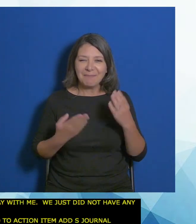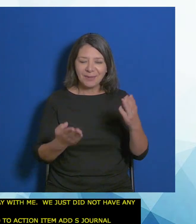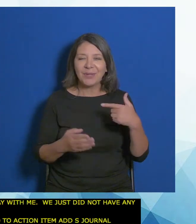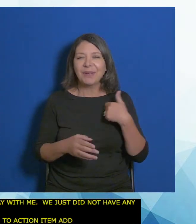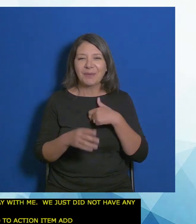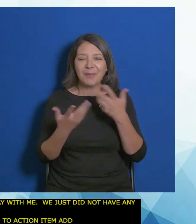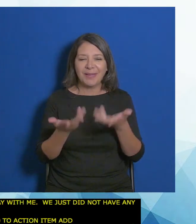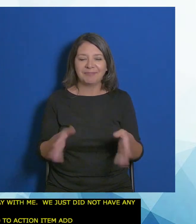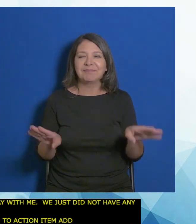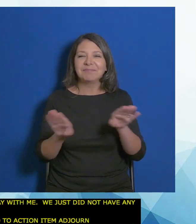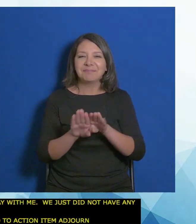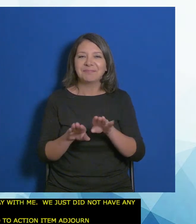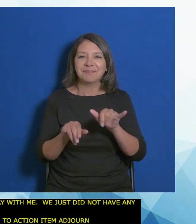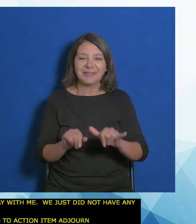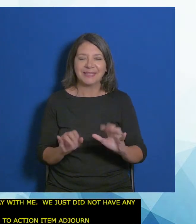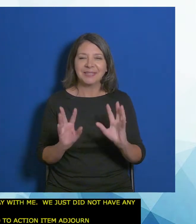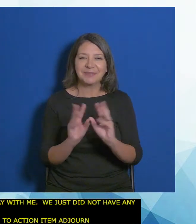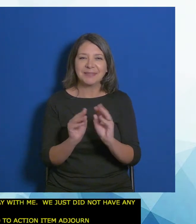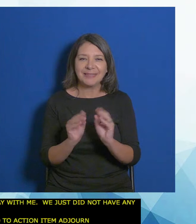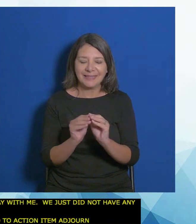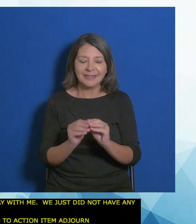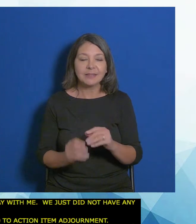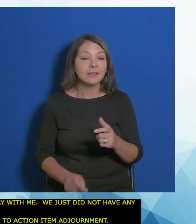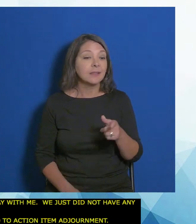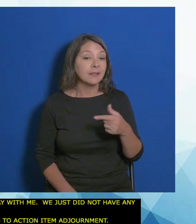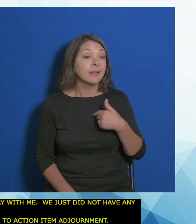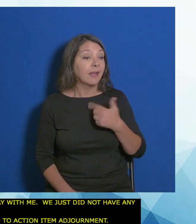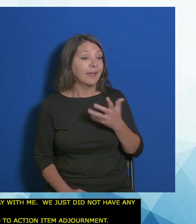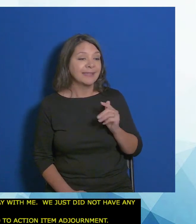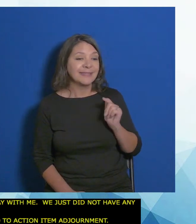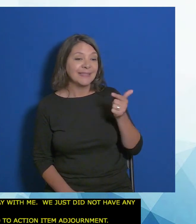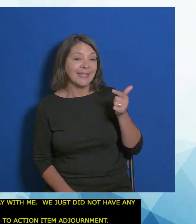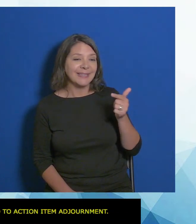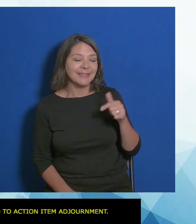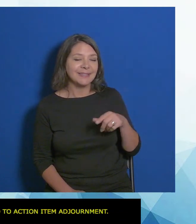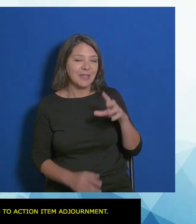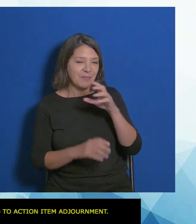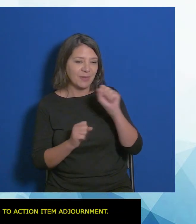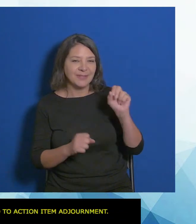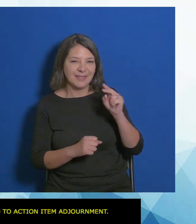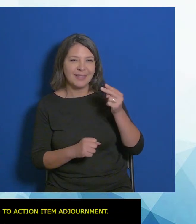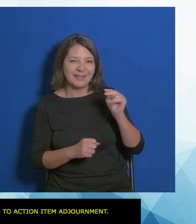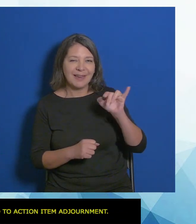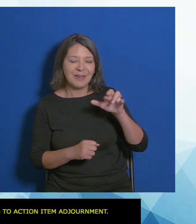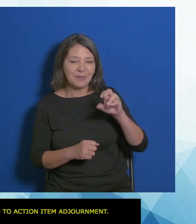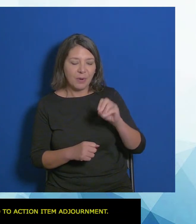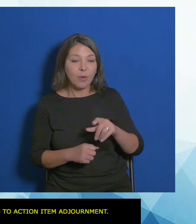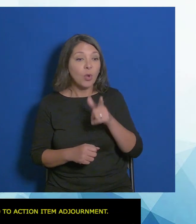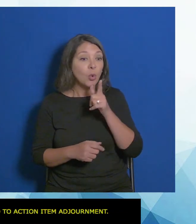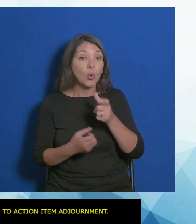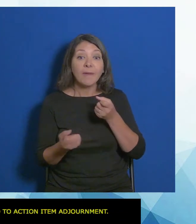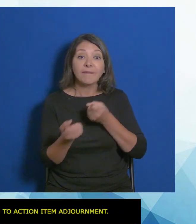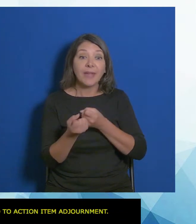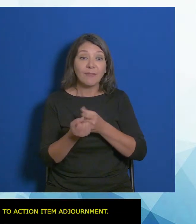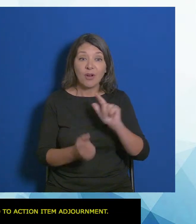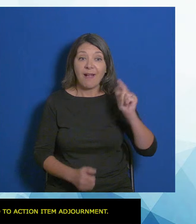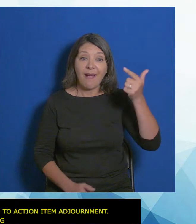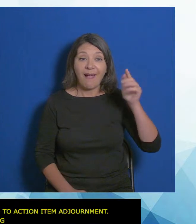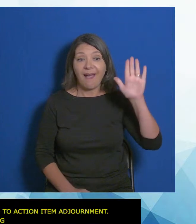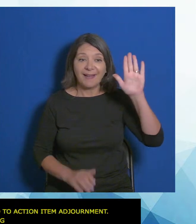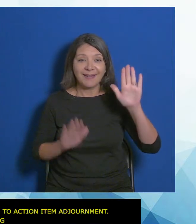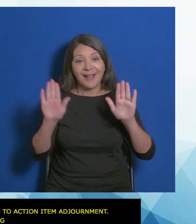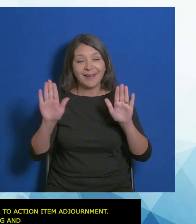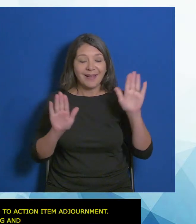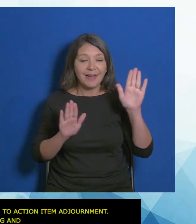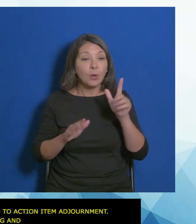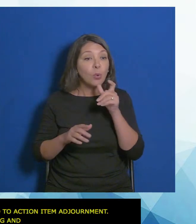this meeting. I second. All in favor, say aye. Aye. Aye. Any